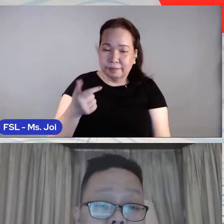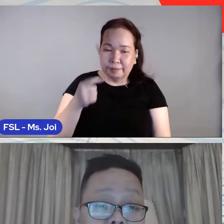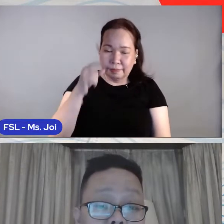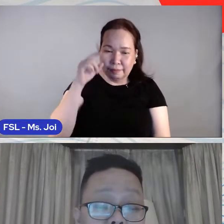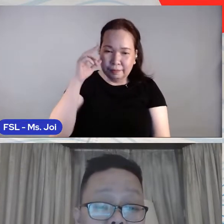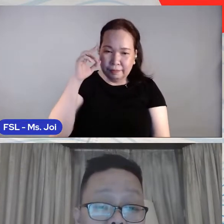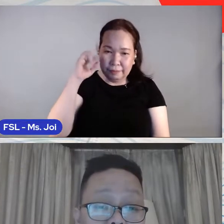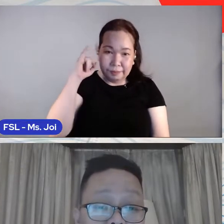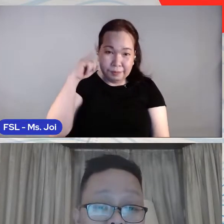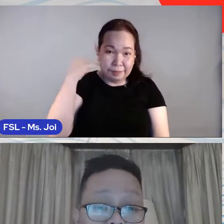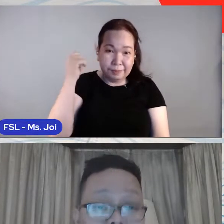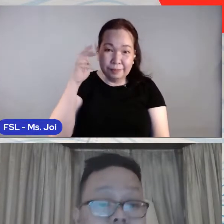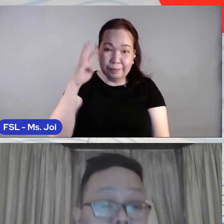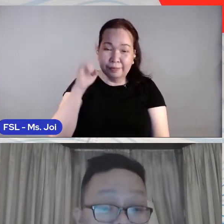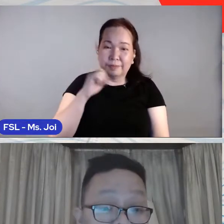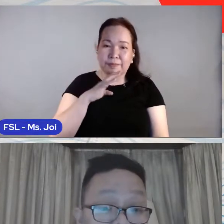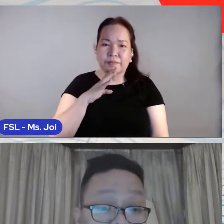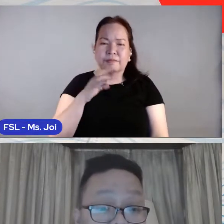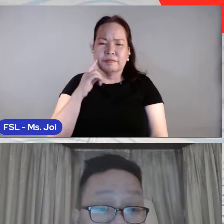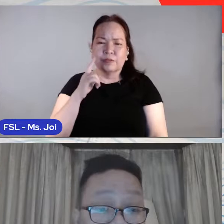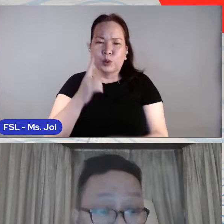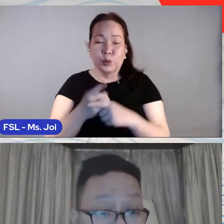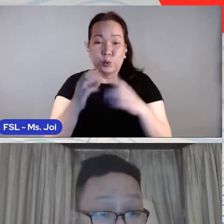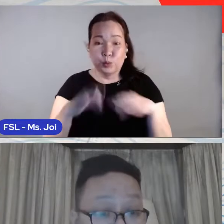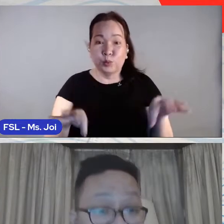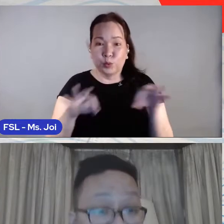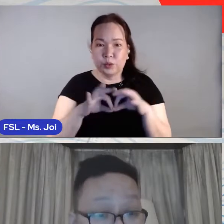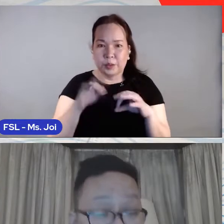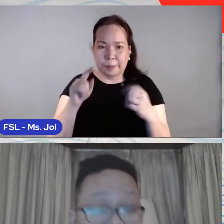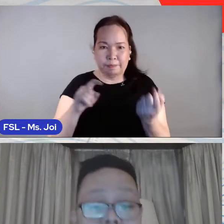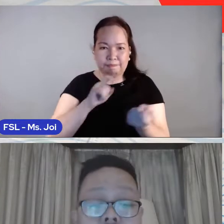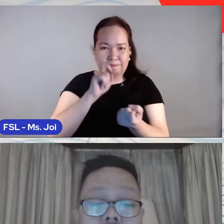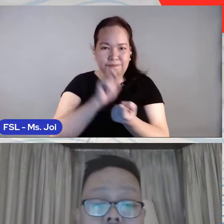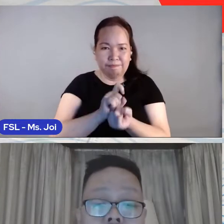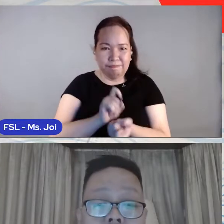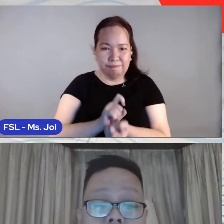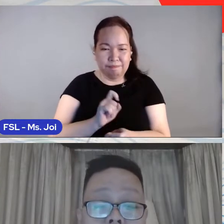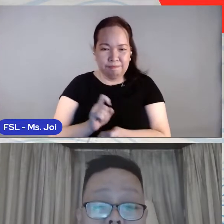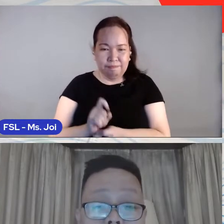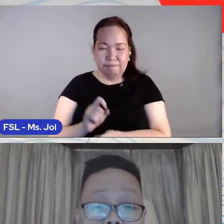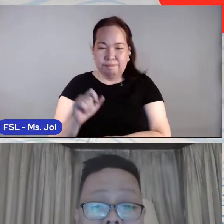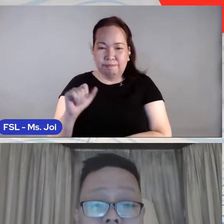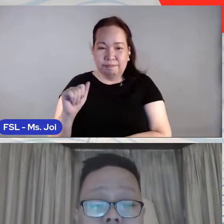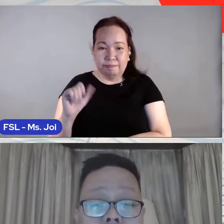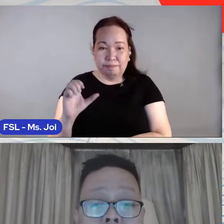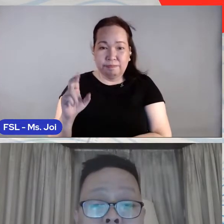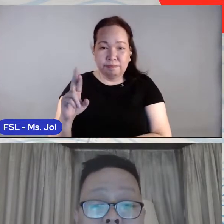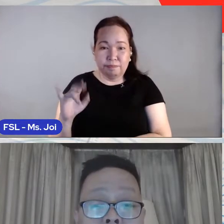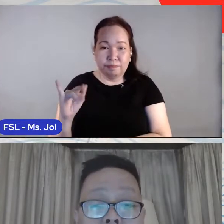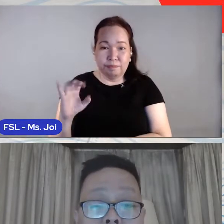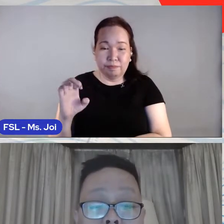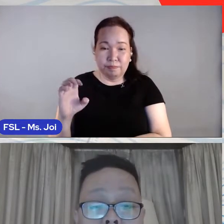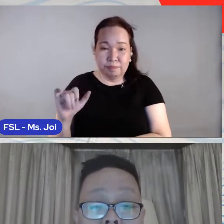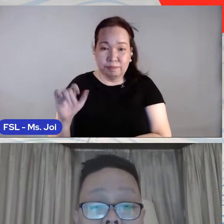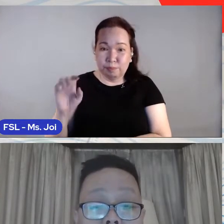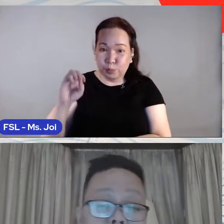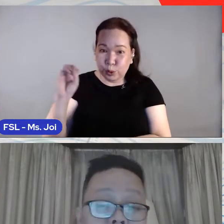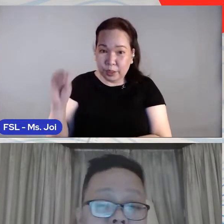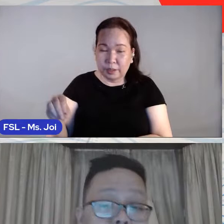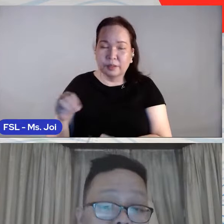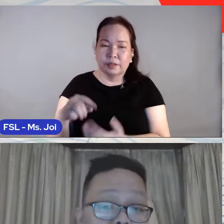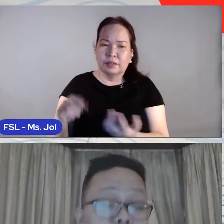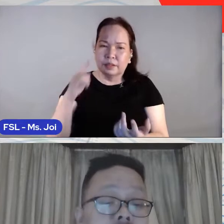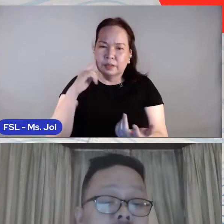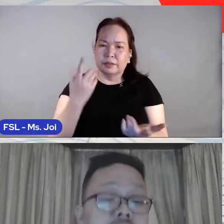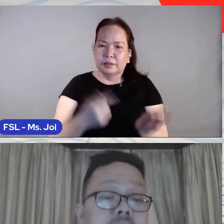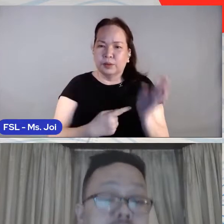important, no, yung accuracy rating. Expect natin, makikita natin kung ano yung accuracy rating, and siguro yun yung